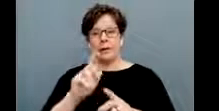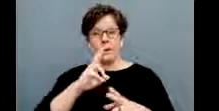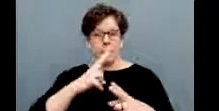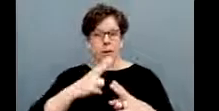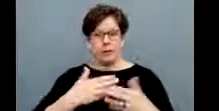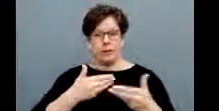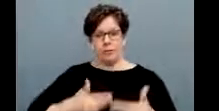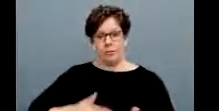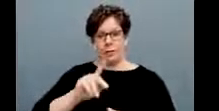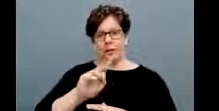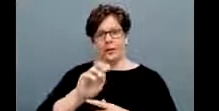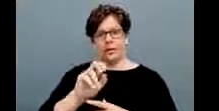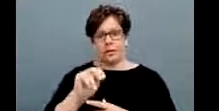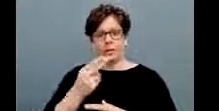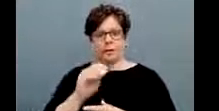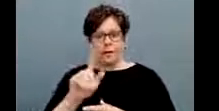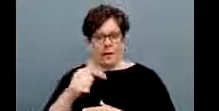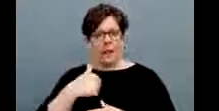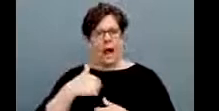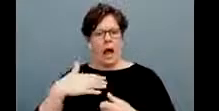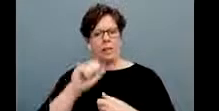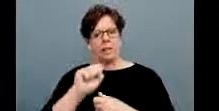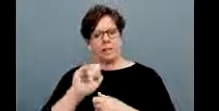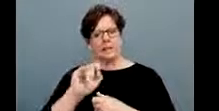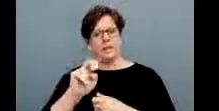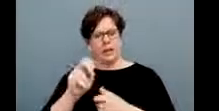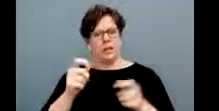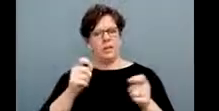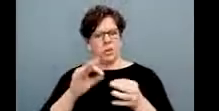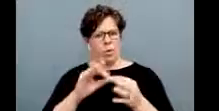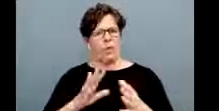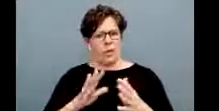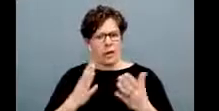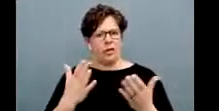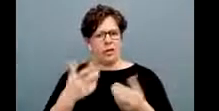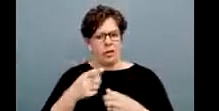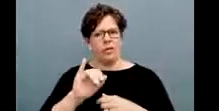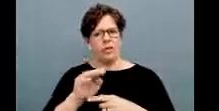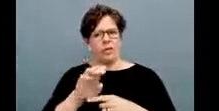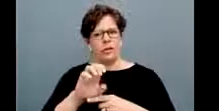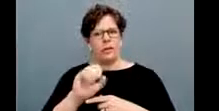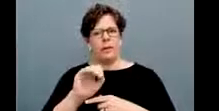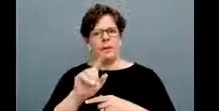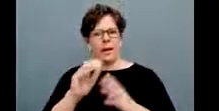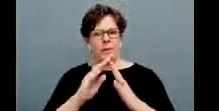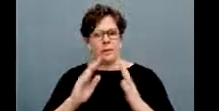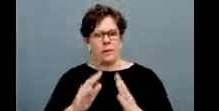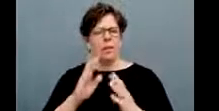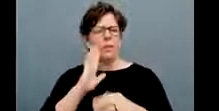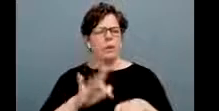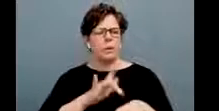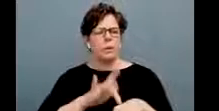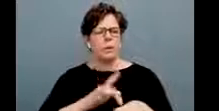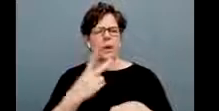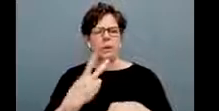Hill. I'm the Cultural Sites Program Coordinator at the James Castle House. Tonight, I'm going to take you into two spaces that are